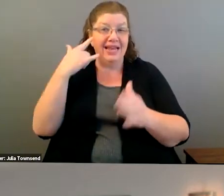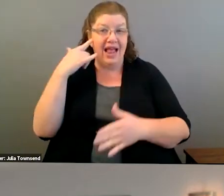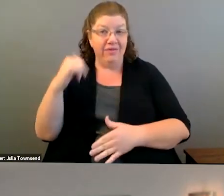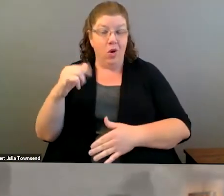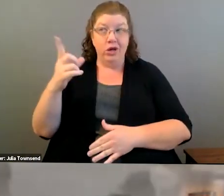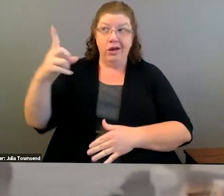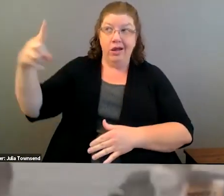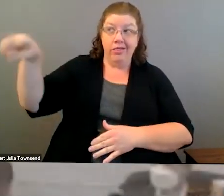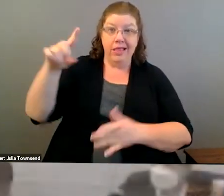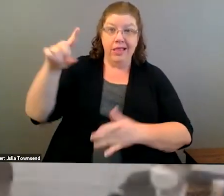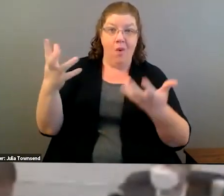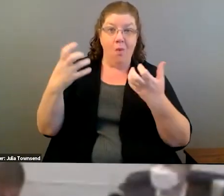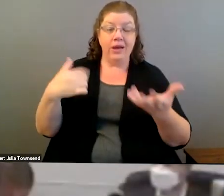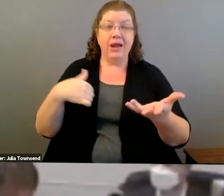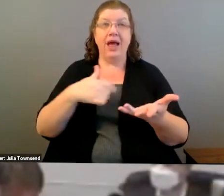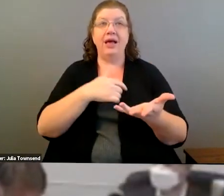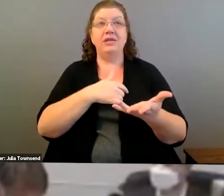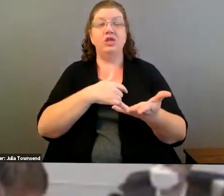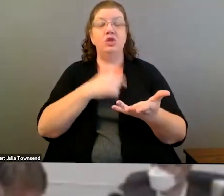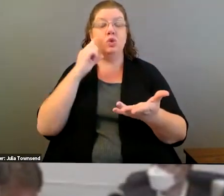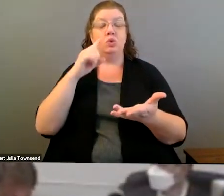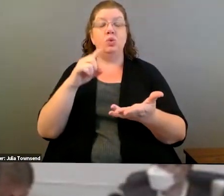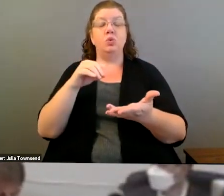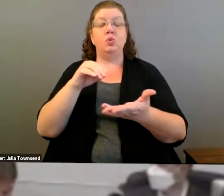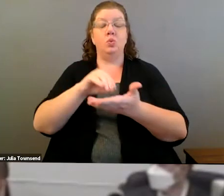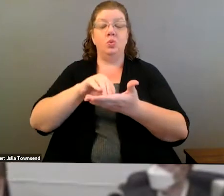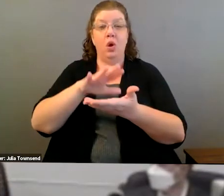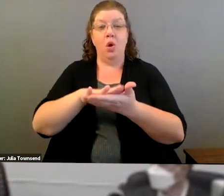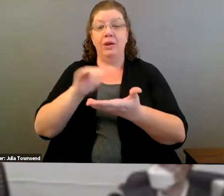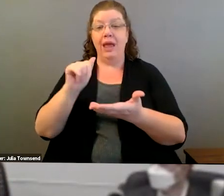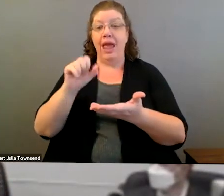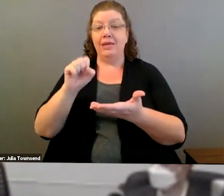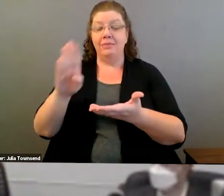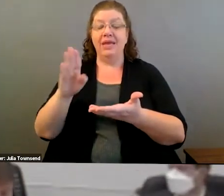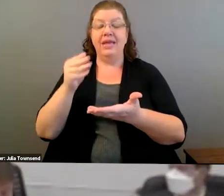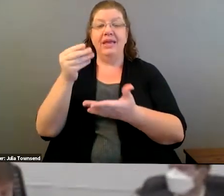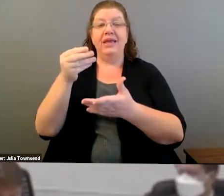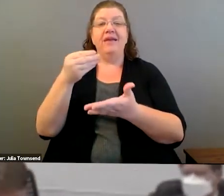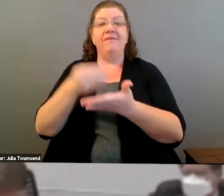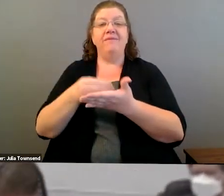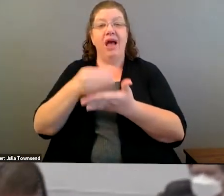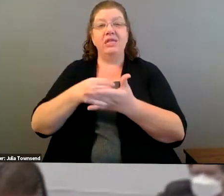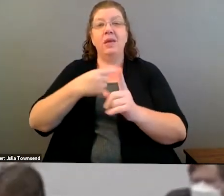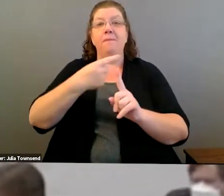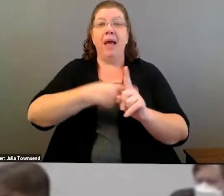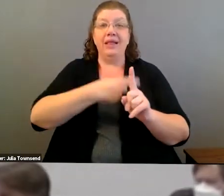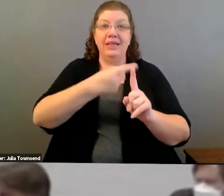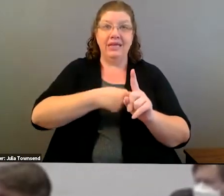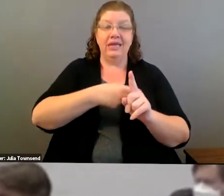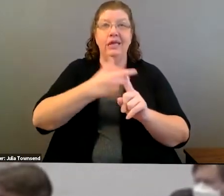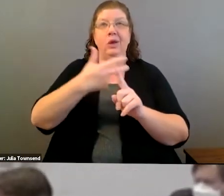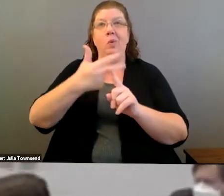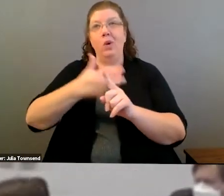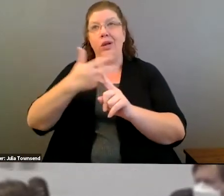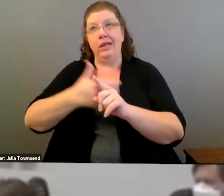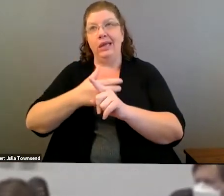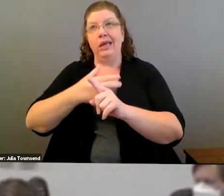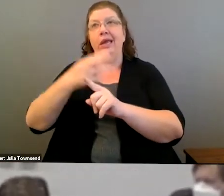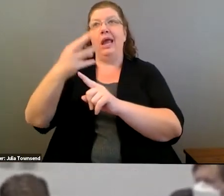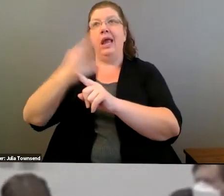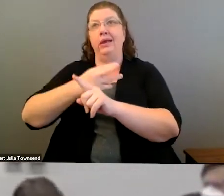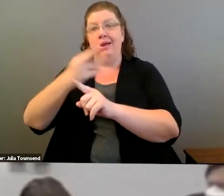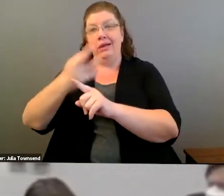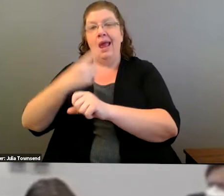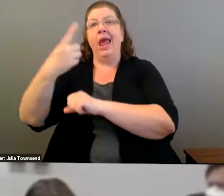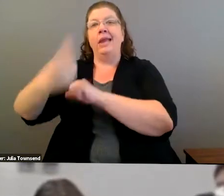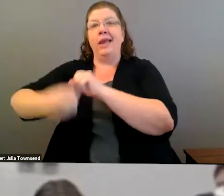us to record the ASB funds monthly, quarterly, semi-annual, annually, so